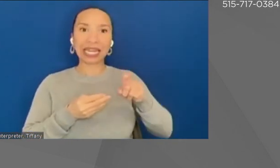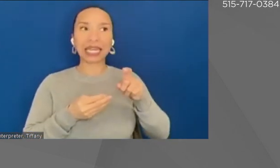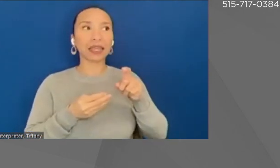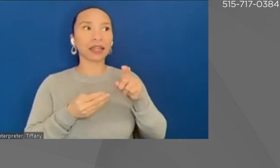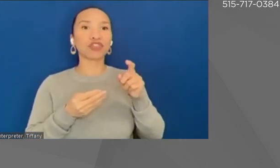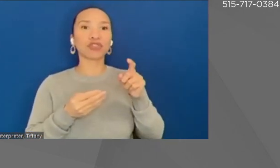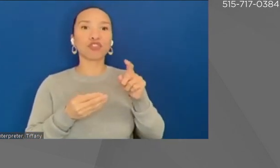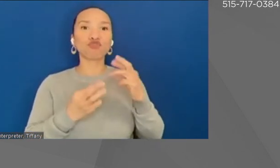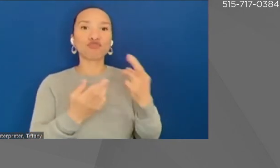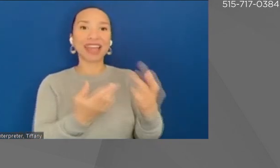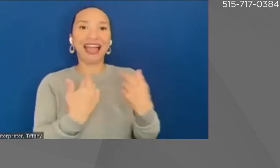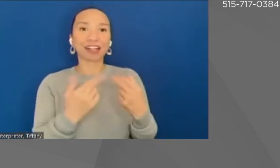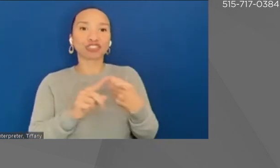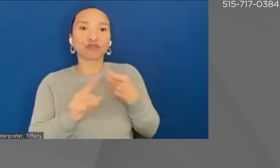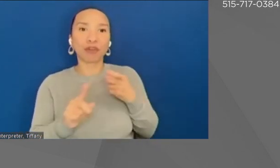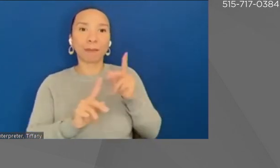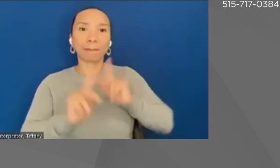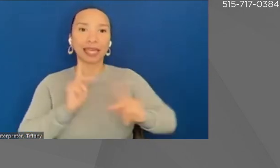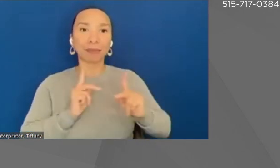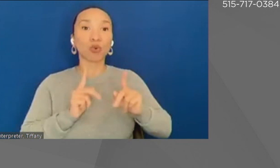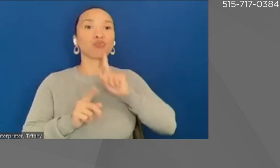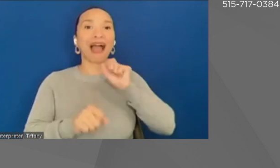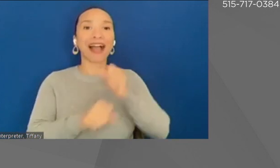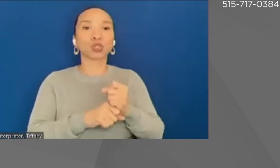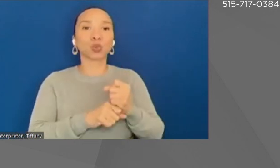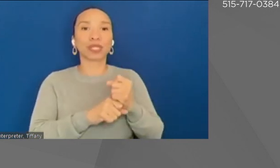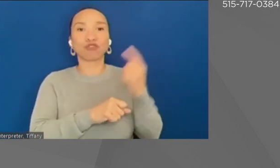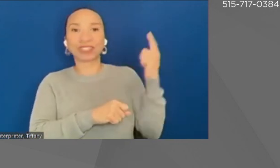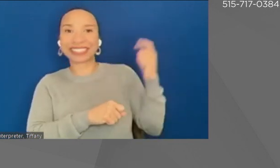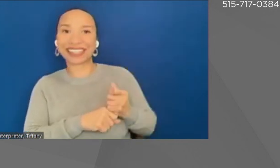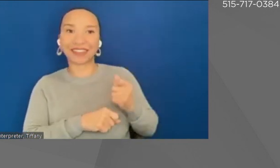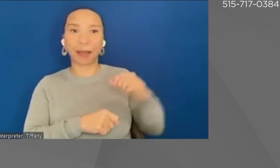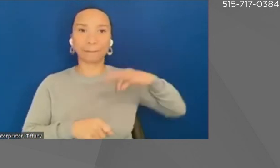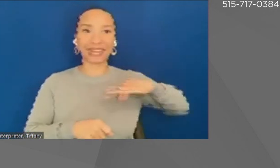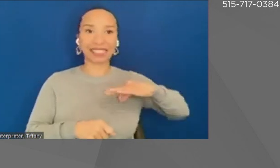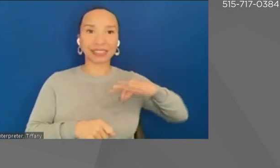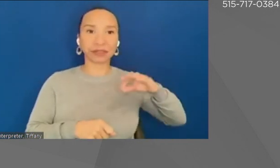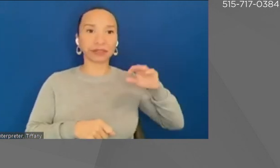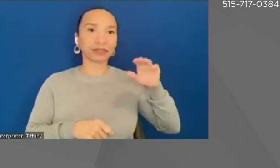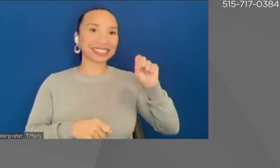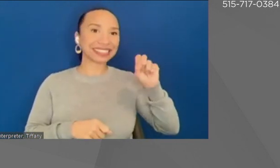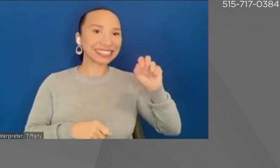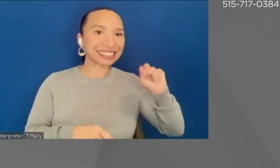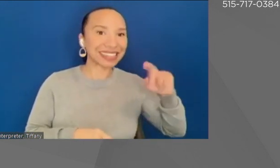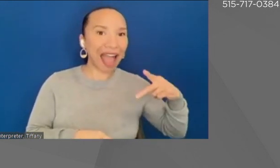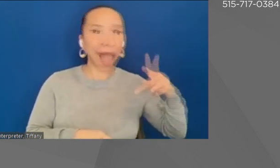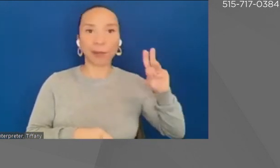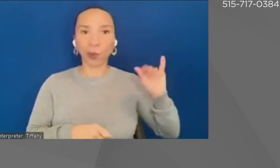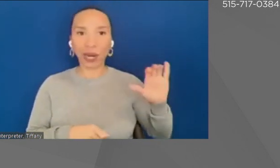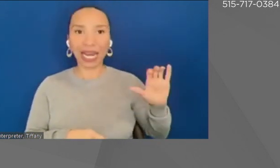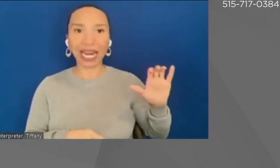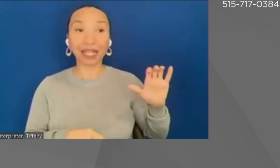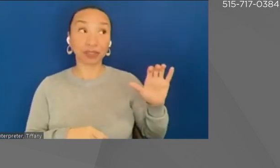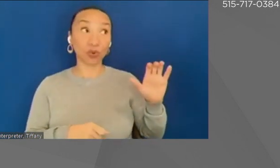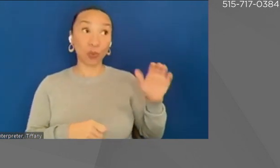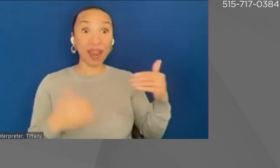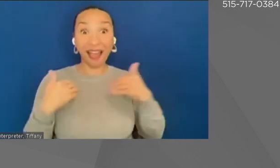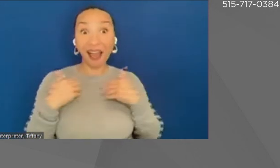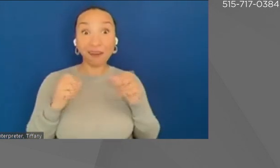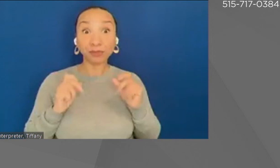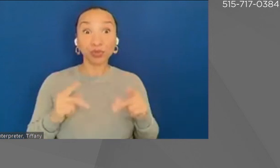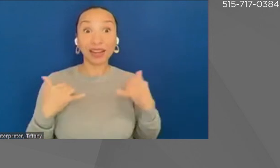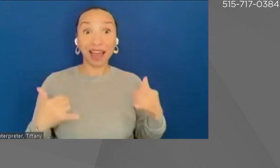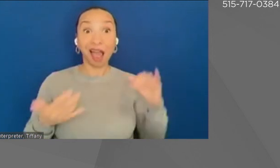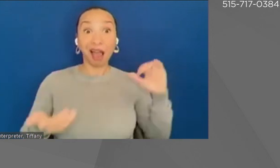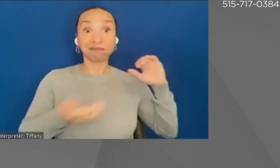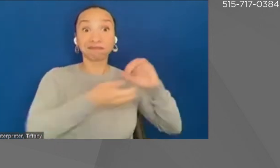and the ability to provide access to those nutritious foods. And so we have an opportunity with the administration, and we're closely